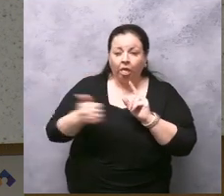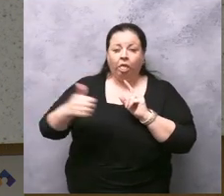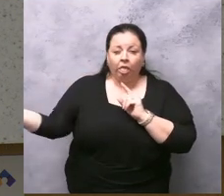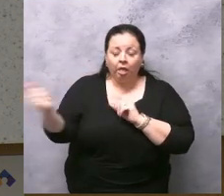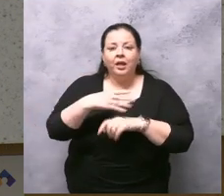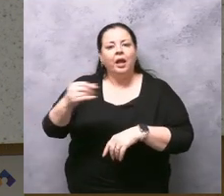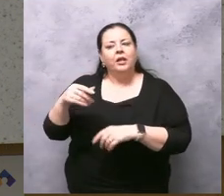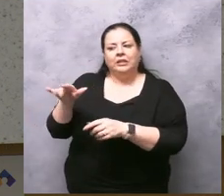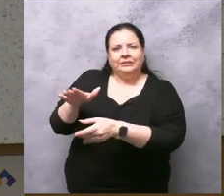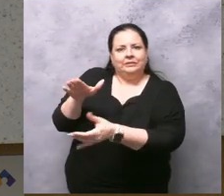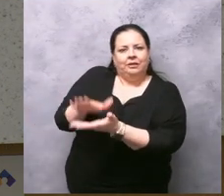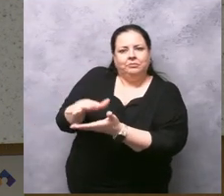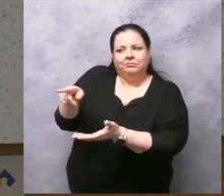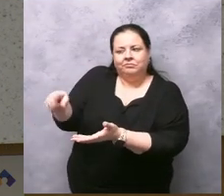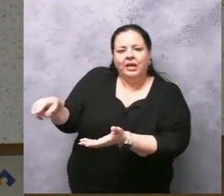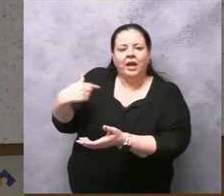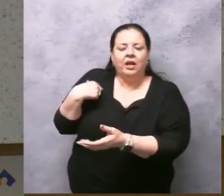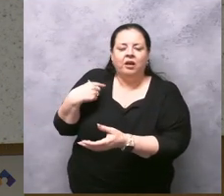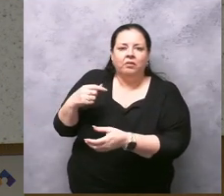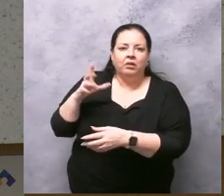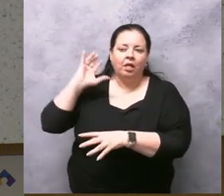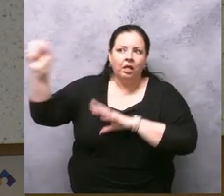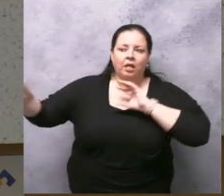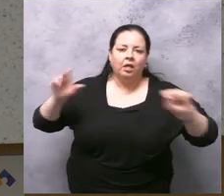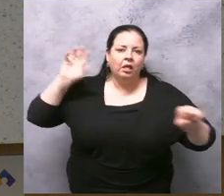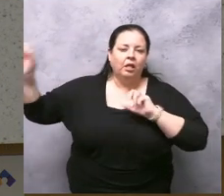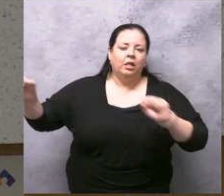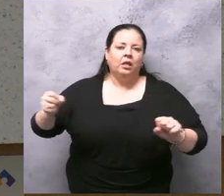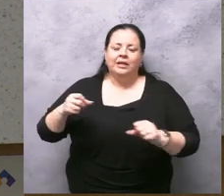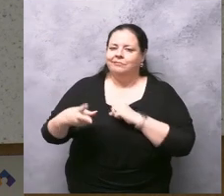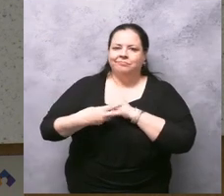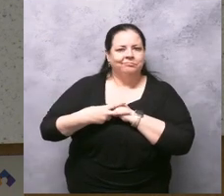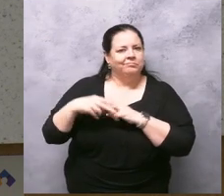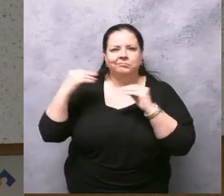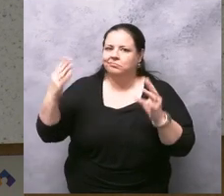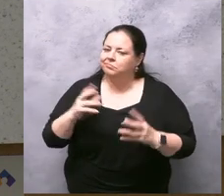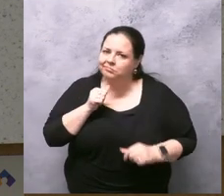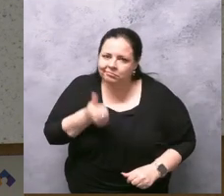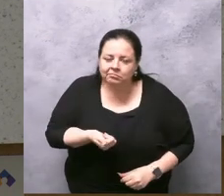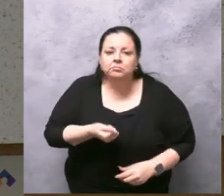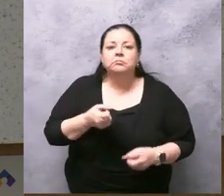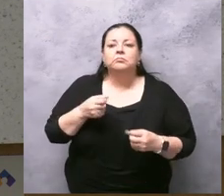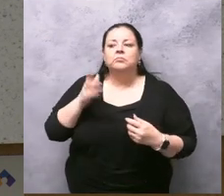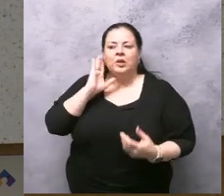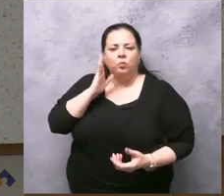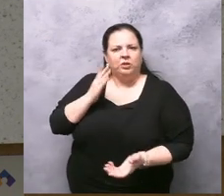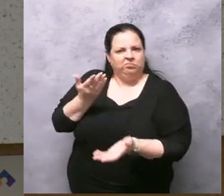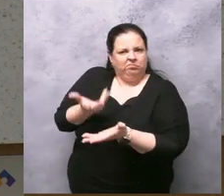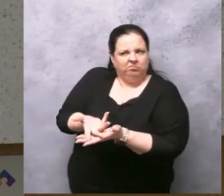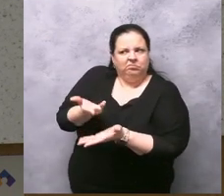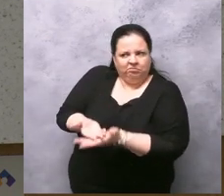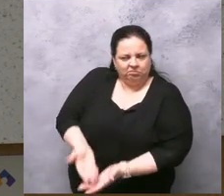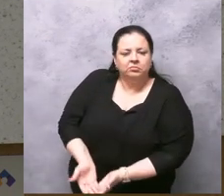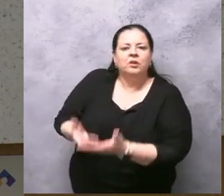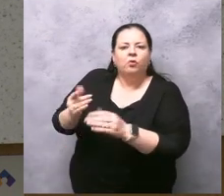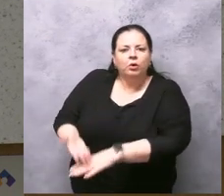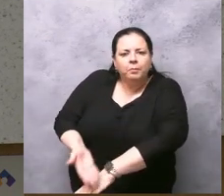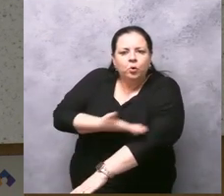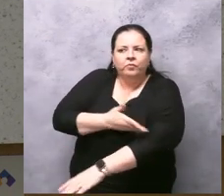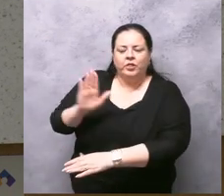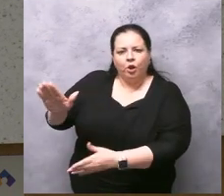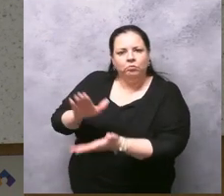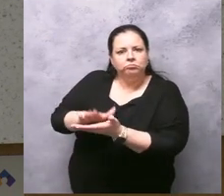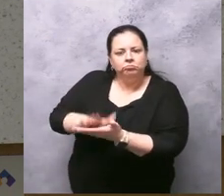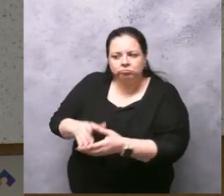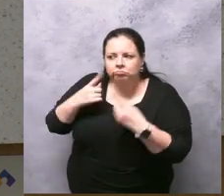that are experiencing low teacher retention rates. The goal would be, of course, as data shows, to meet the challenge of improving academic performance